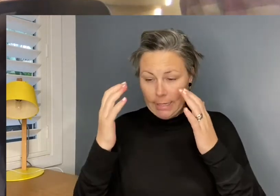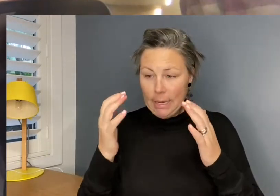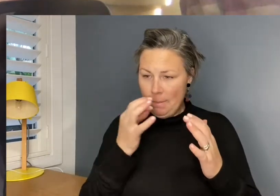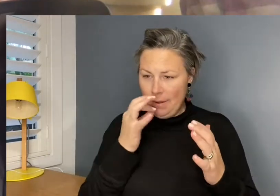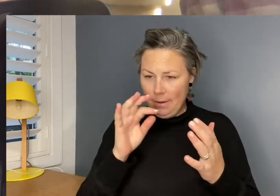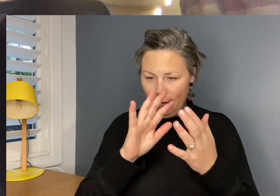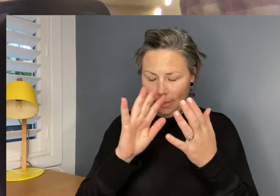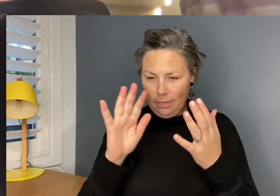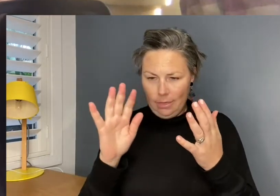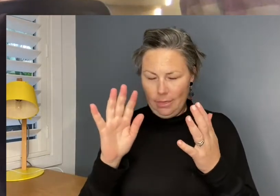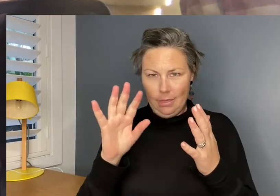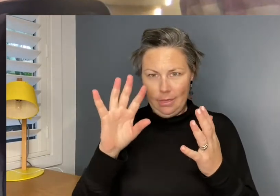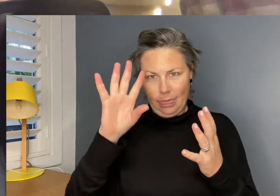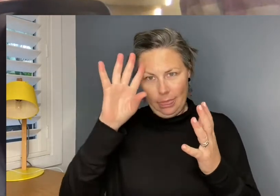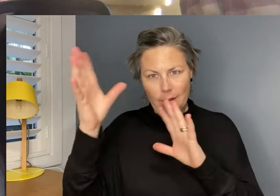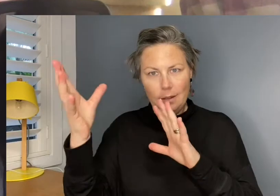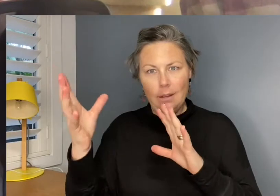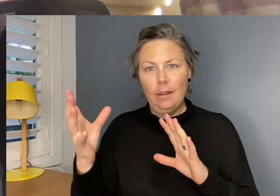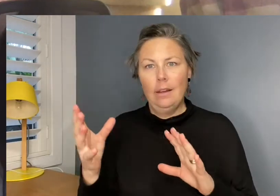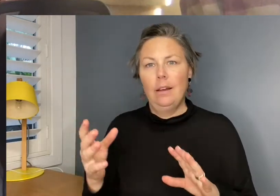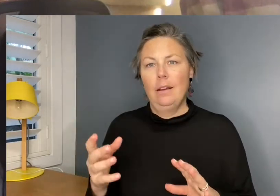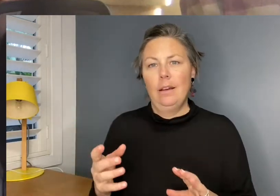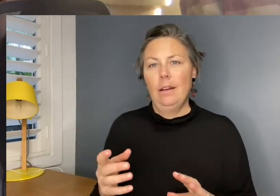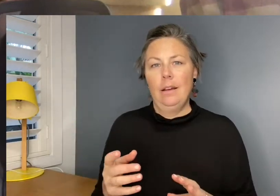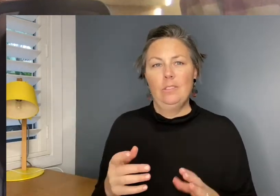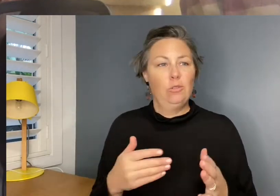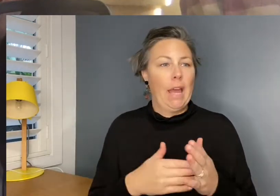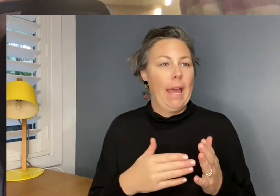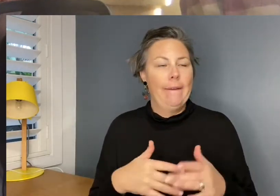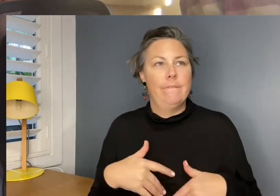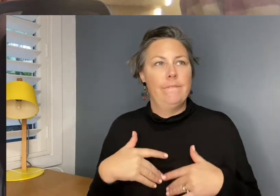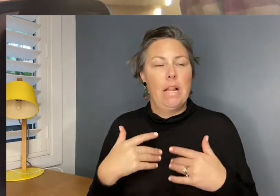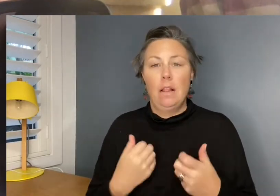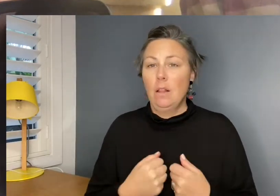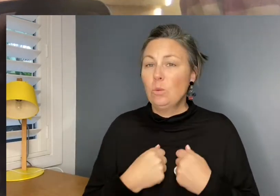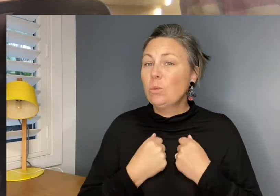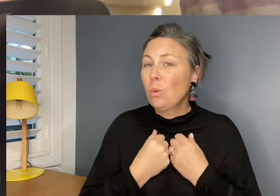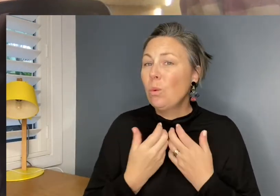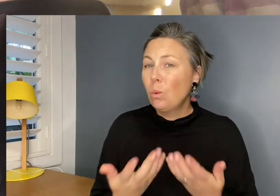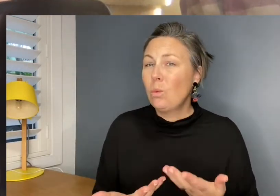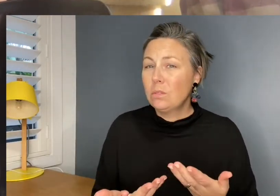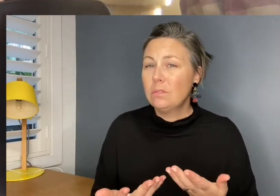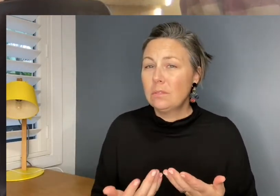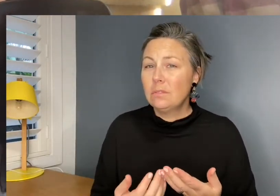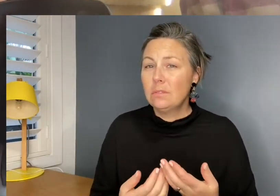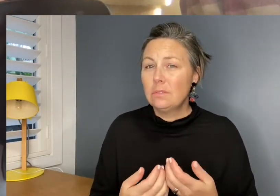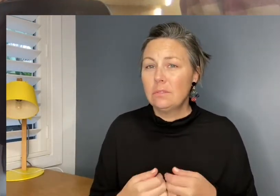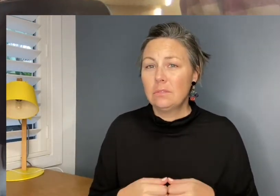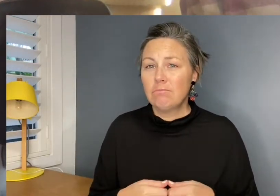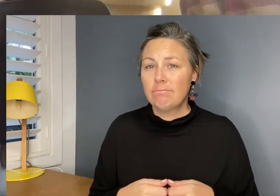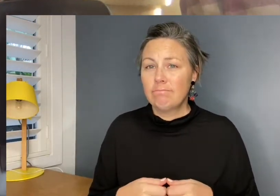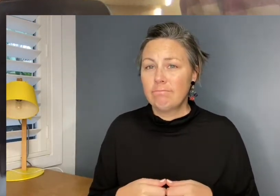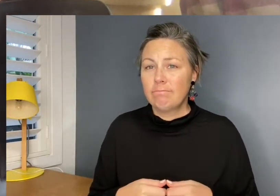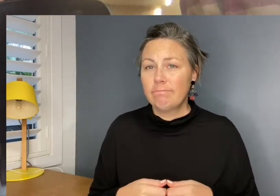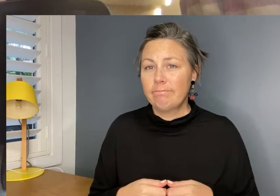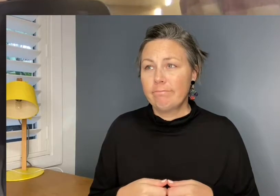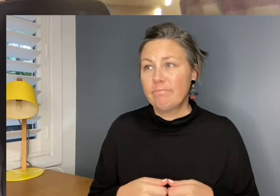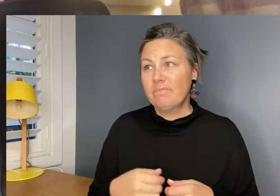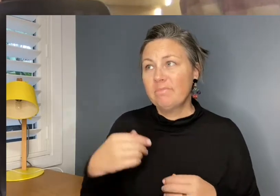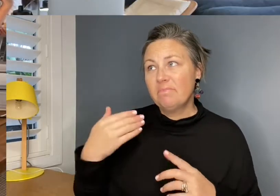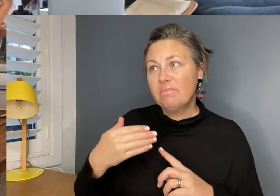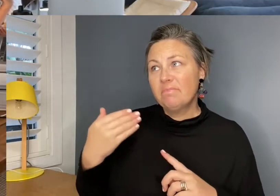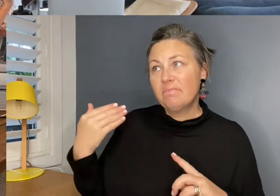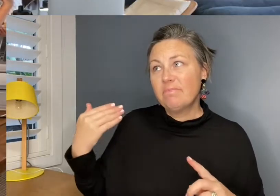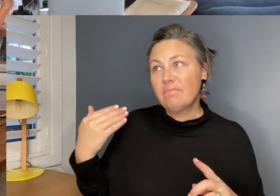arrived before, I was just telling Kate, like, I'm just having one of those days where I just feel exhausted, a few nights or, in my